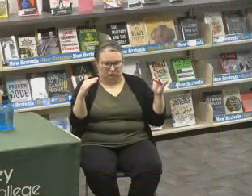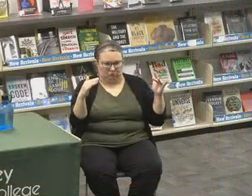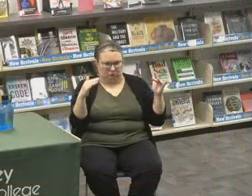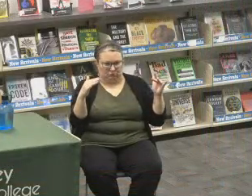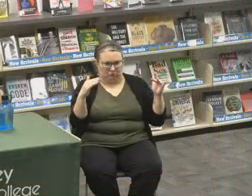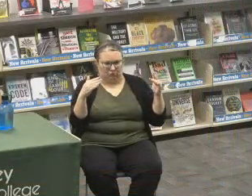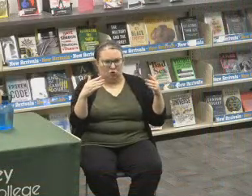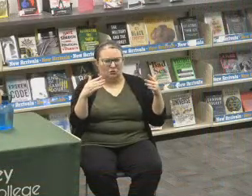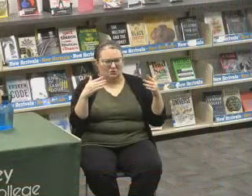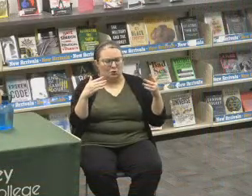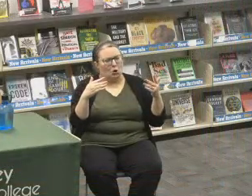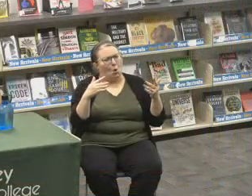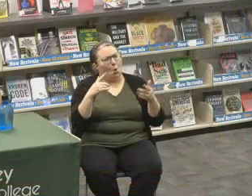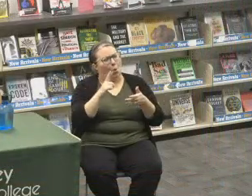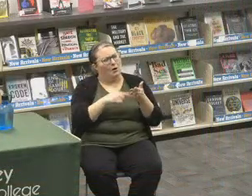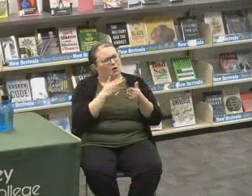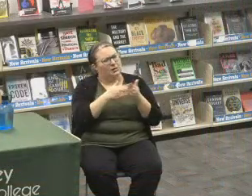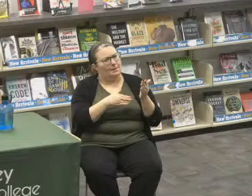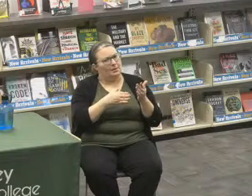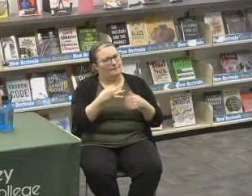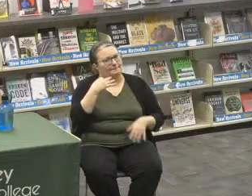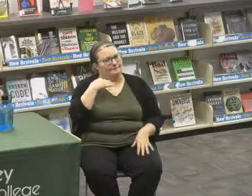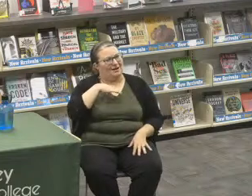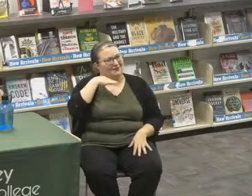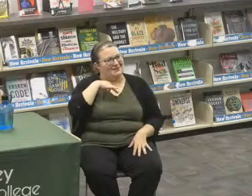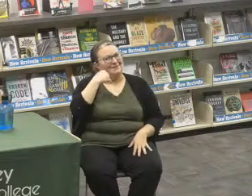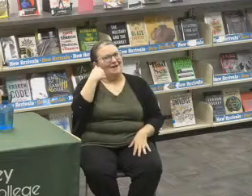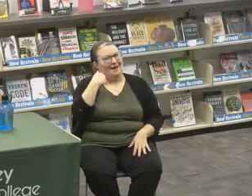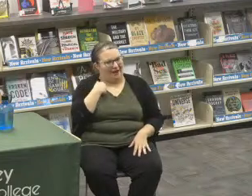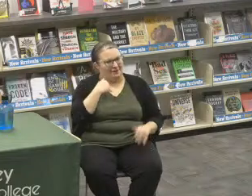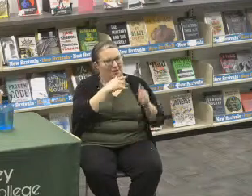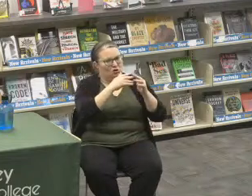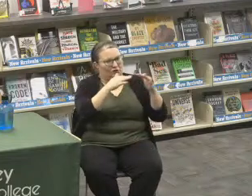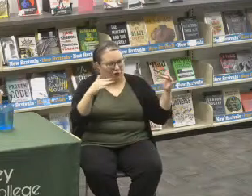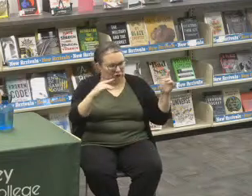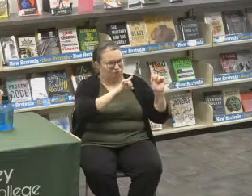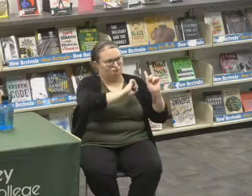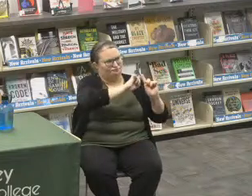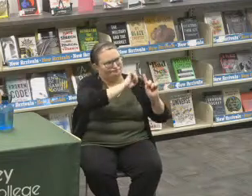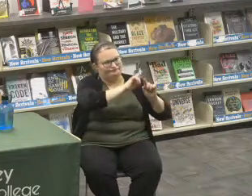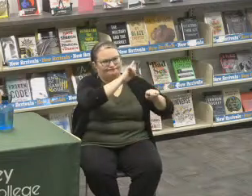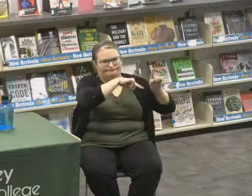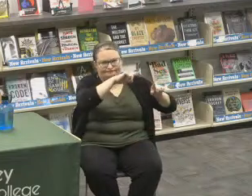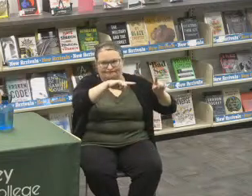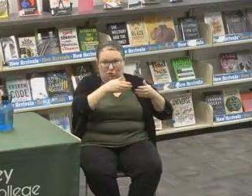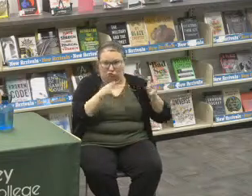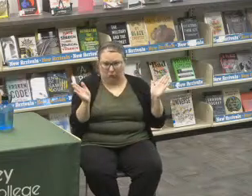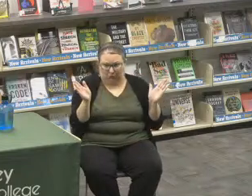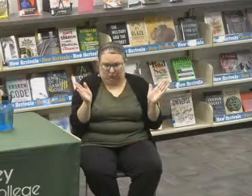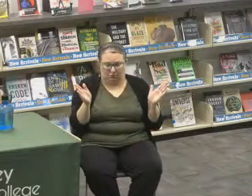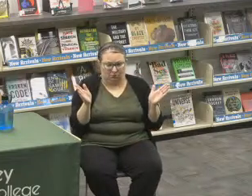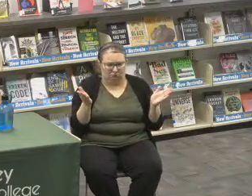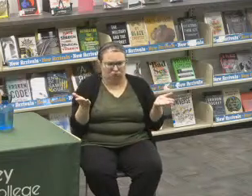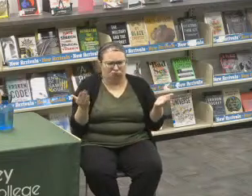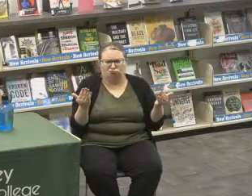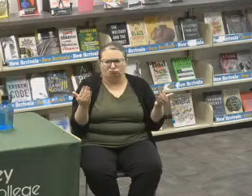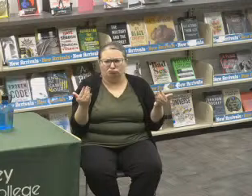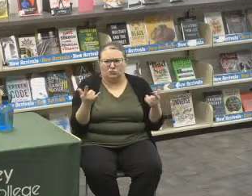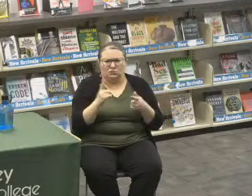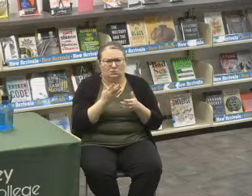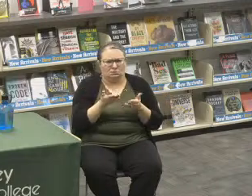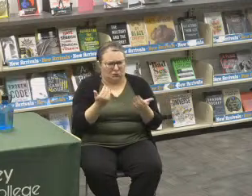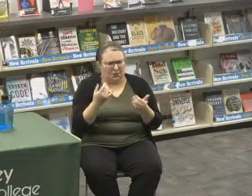Thinking just broadly about that, what are some of the advantages of having diversity just in general? Like, just get a couple things